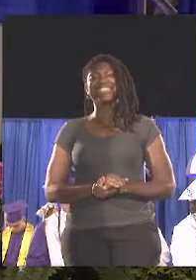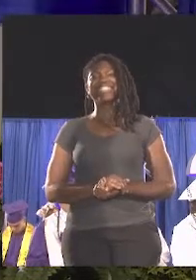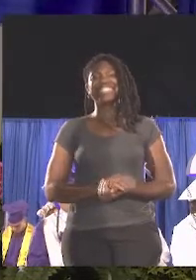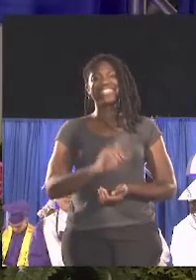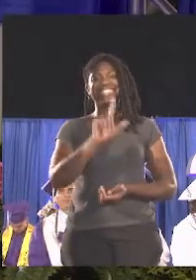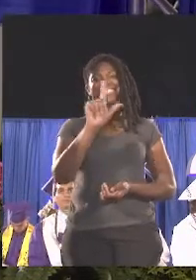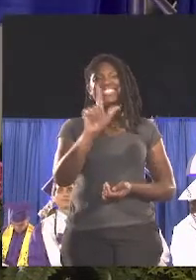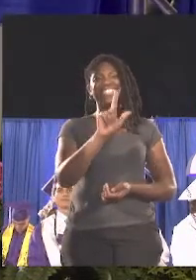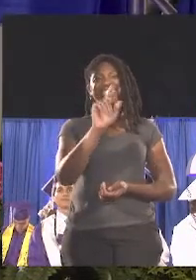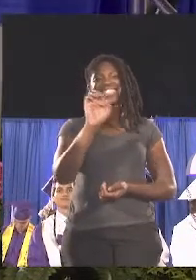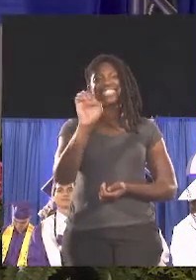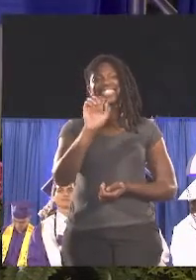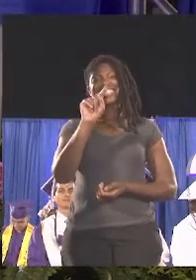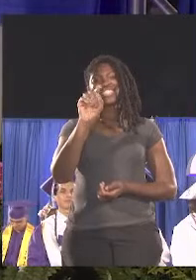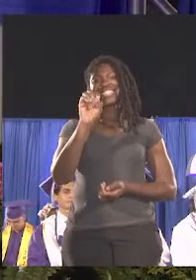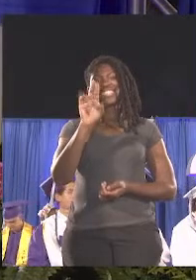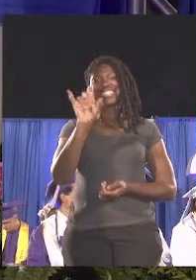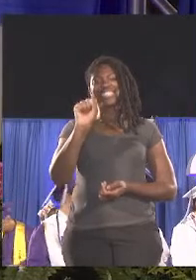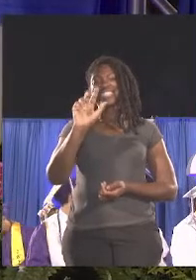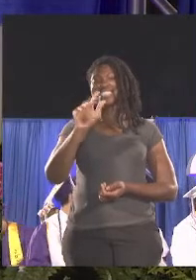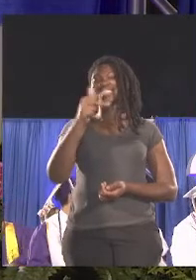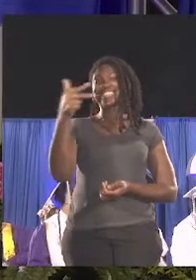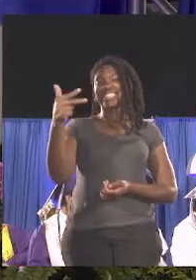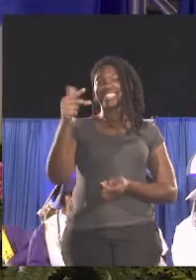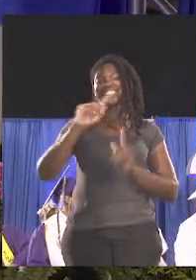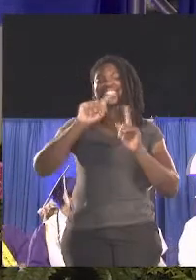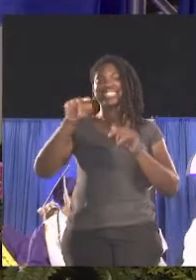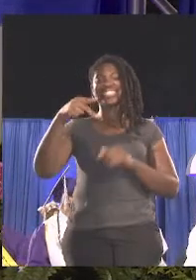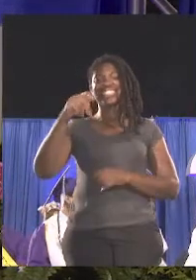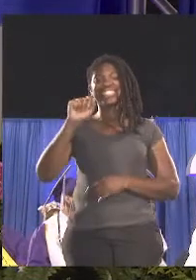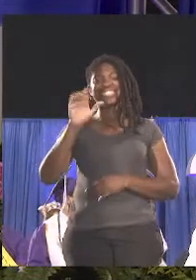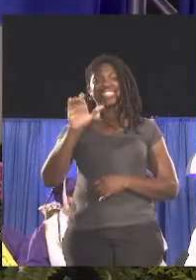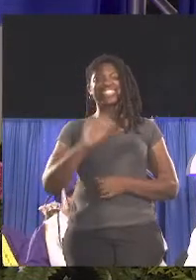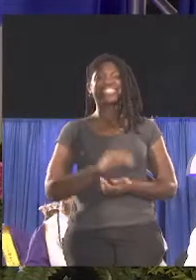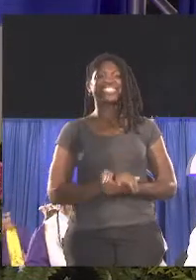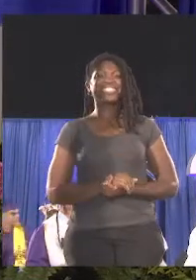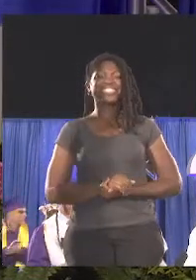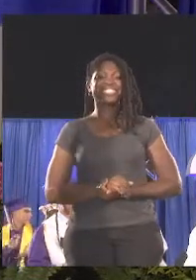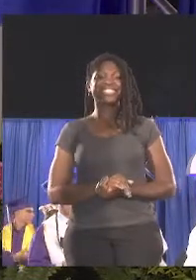Luis E. Torres III, Palo Alto College.